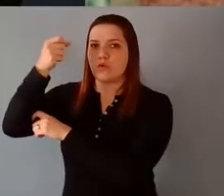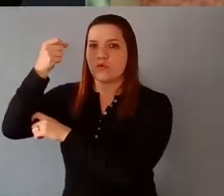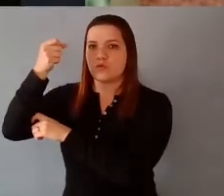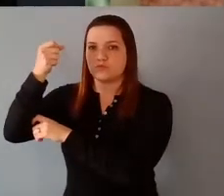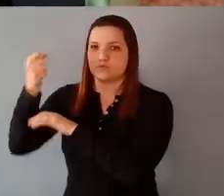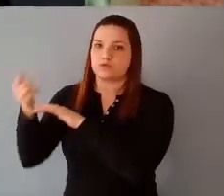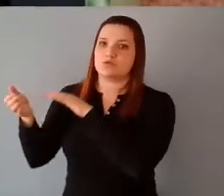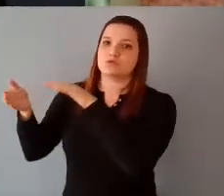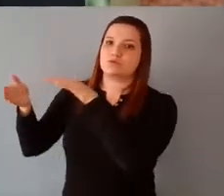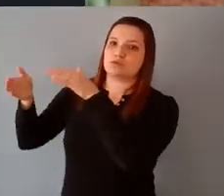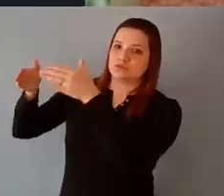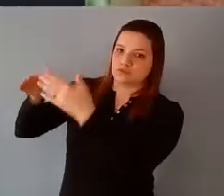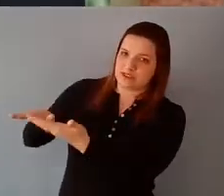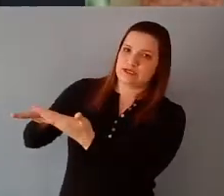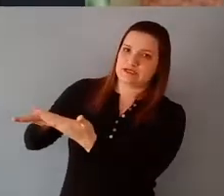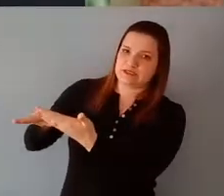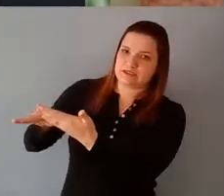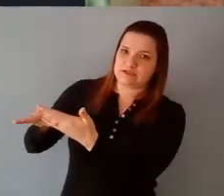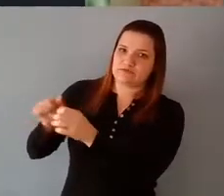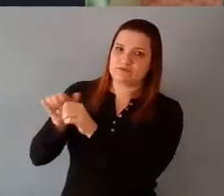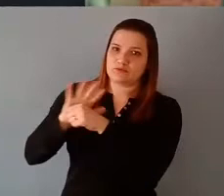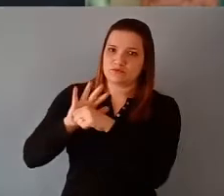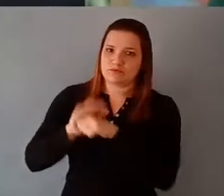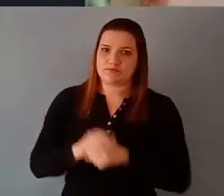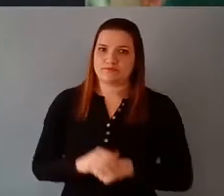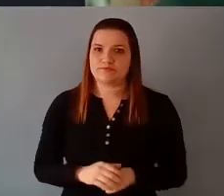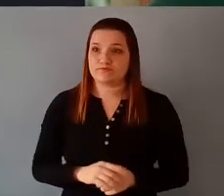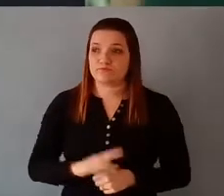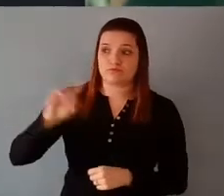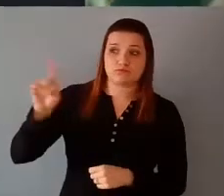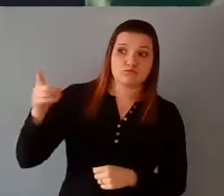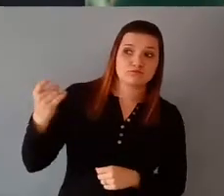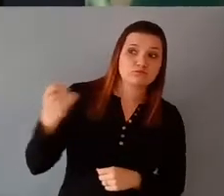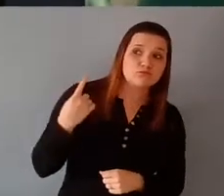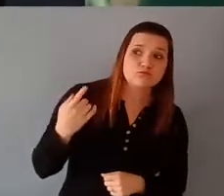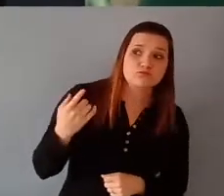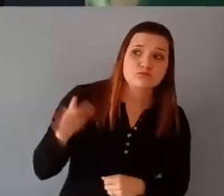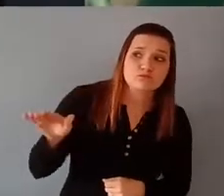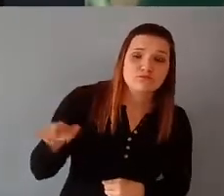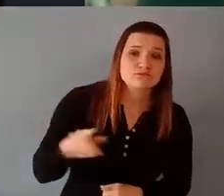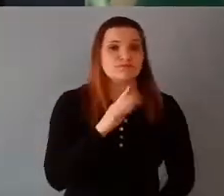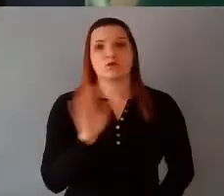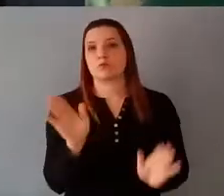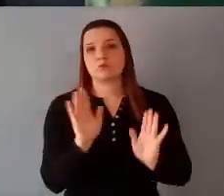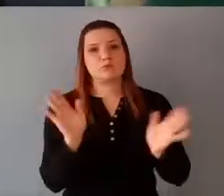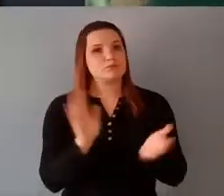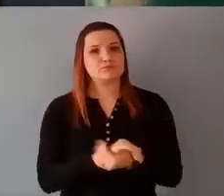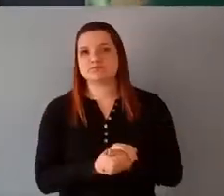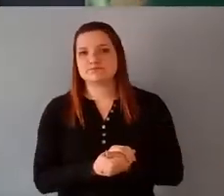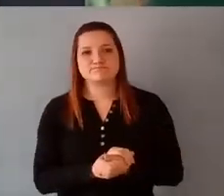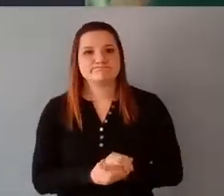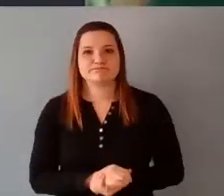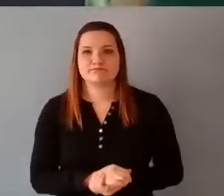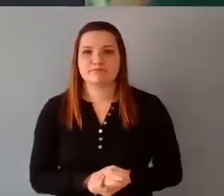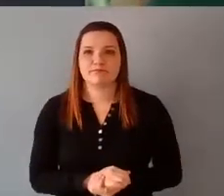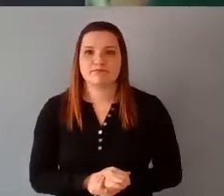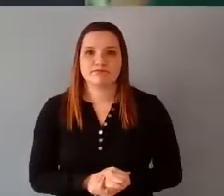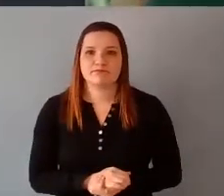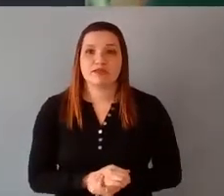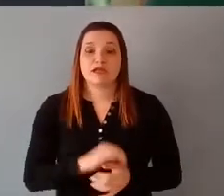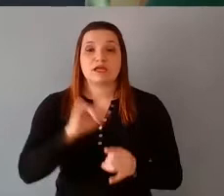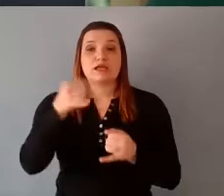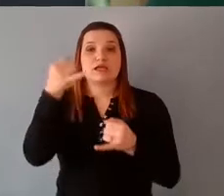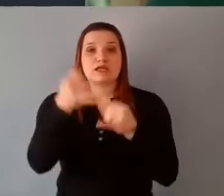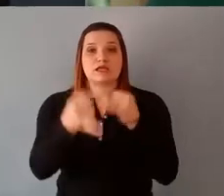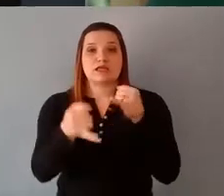the virus. Did you have a question, Deb? No. No, okay. I All right, and then lastly,